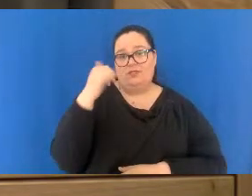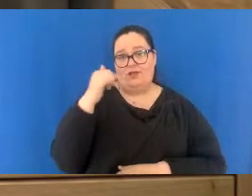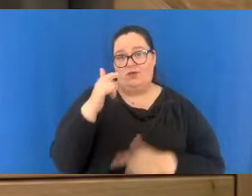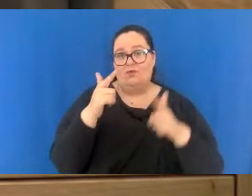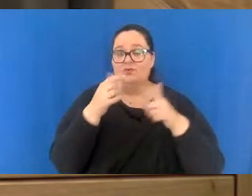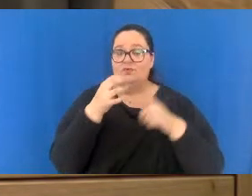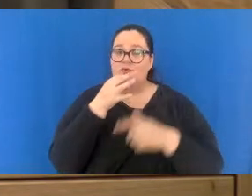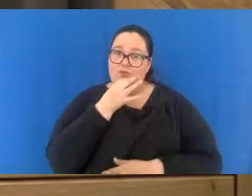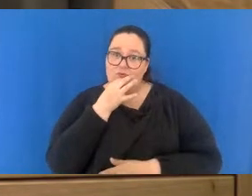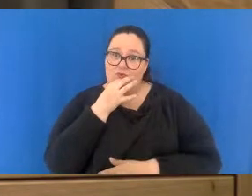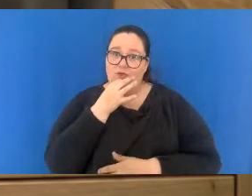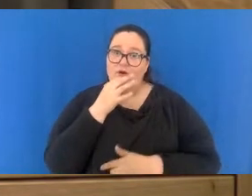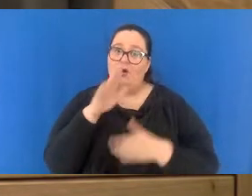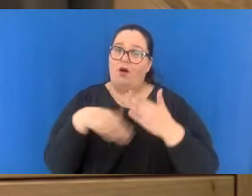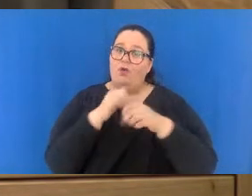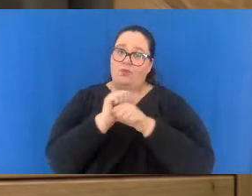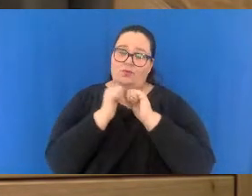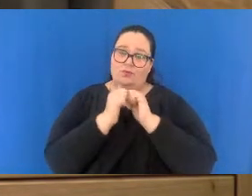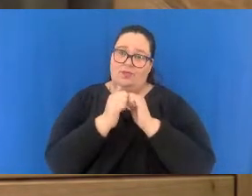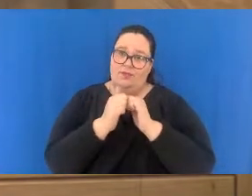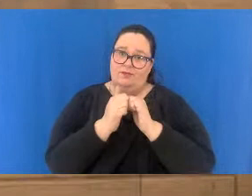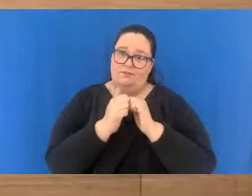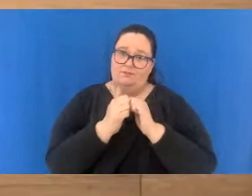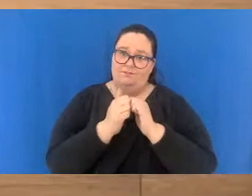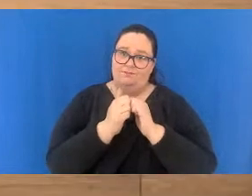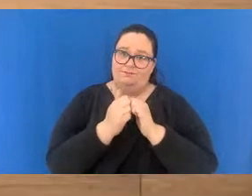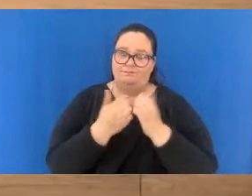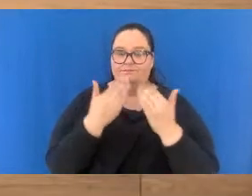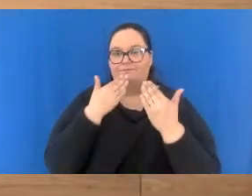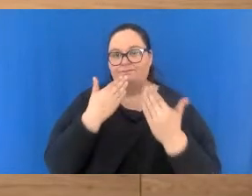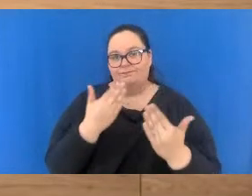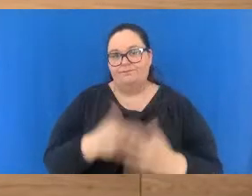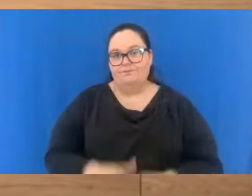part. Thank you. Merci.